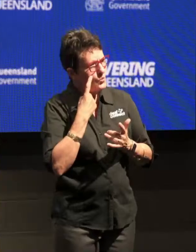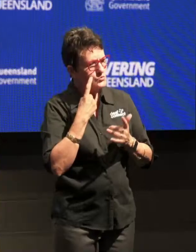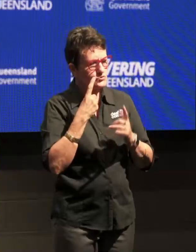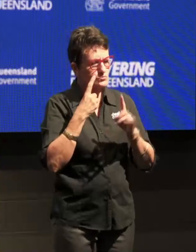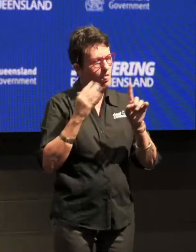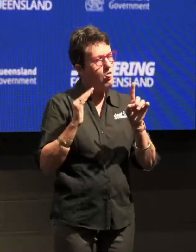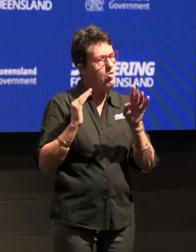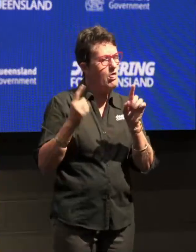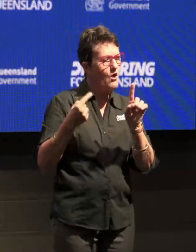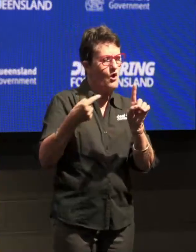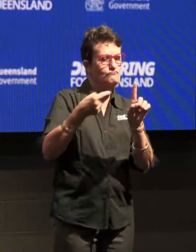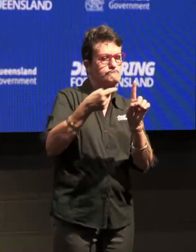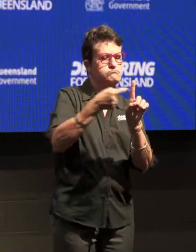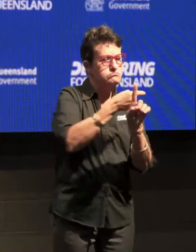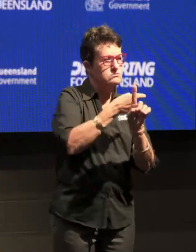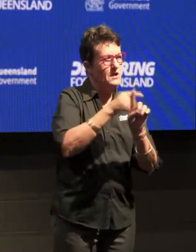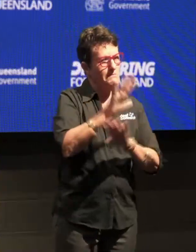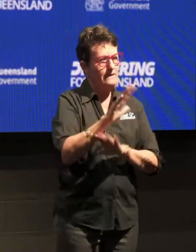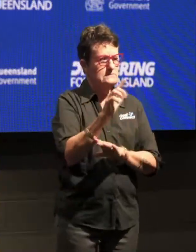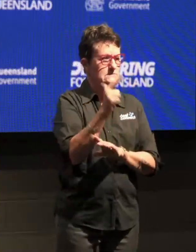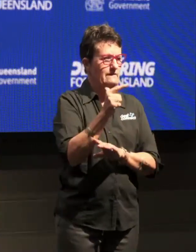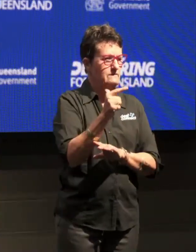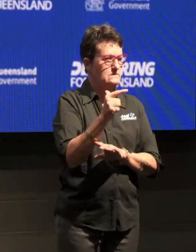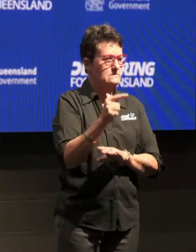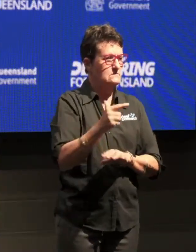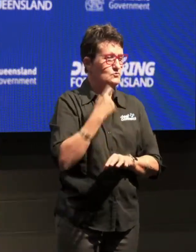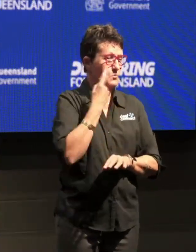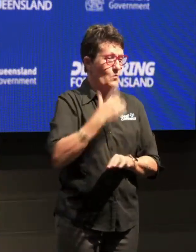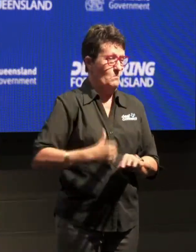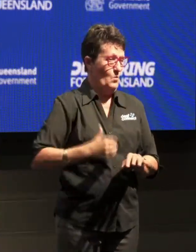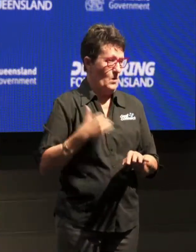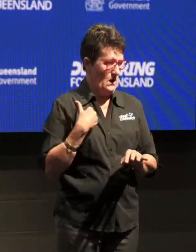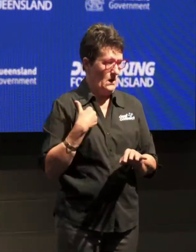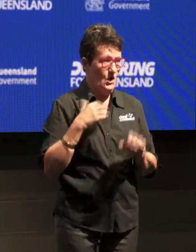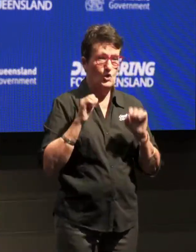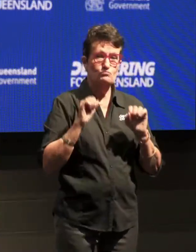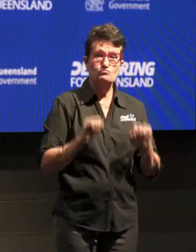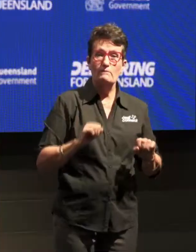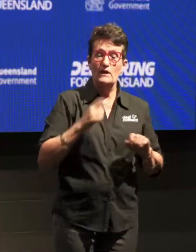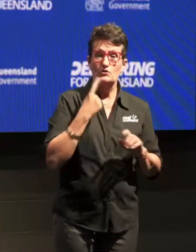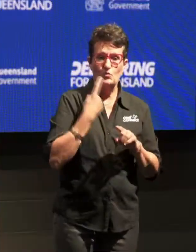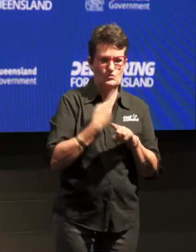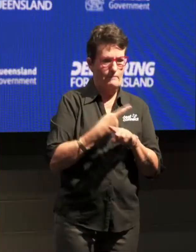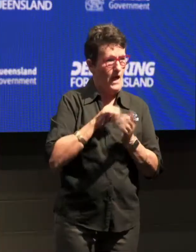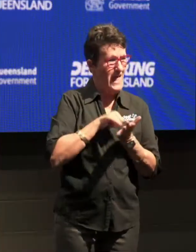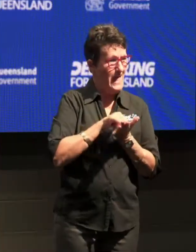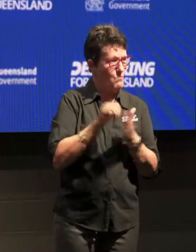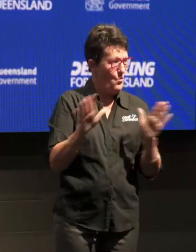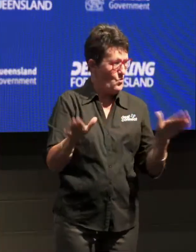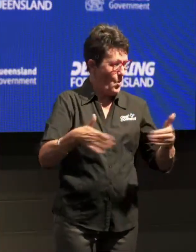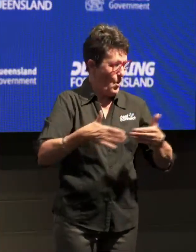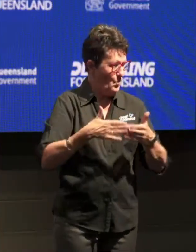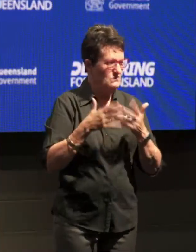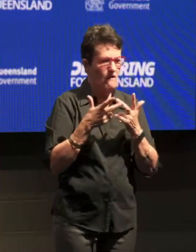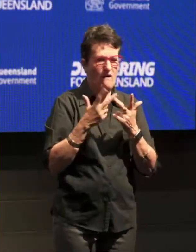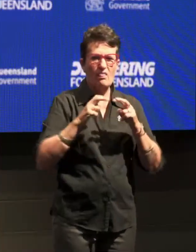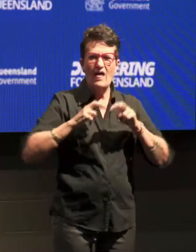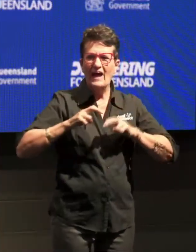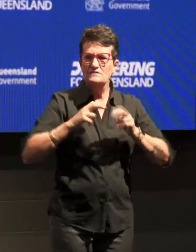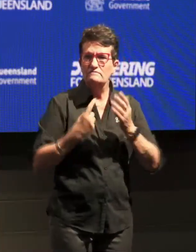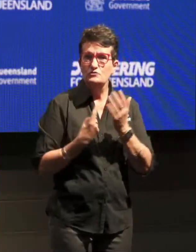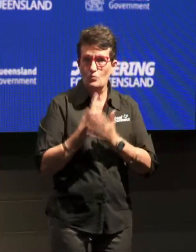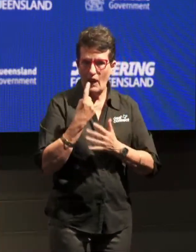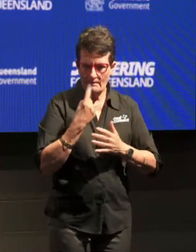crossing approximately around 7 a.m. in the morning. The Premier talked about those airport closures and those other activities which will